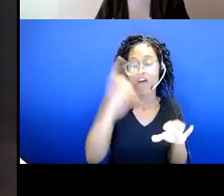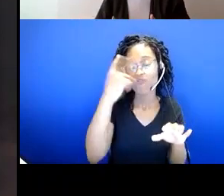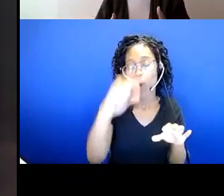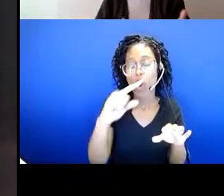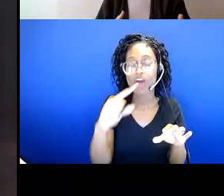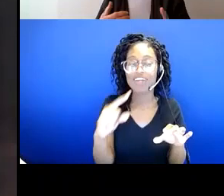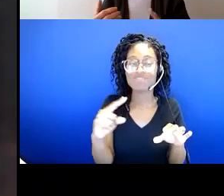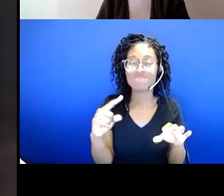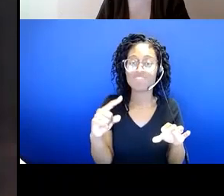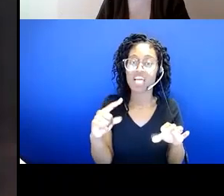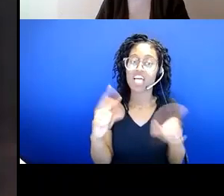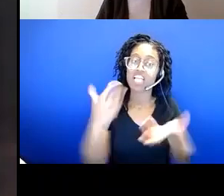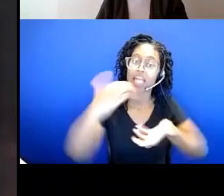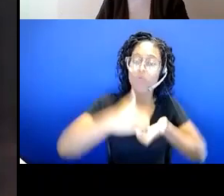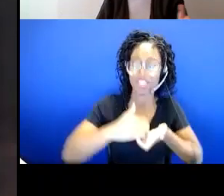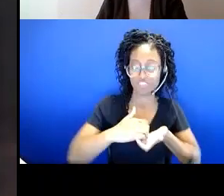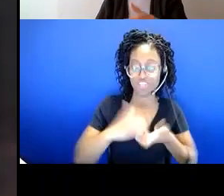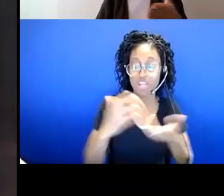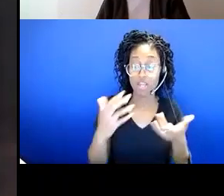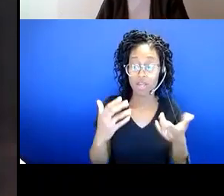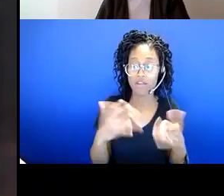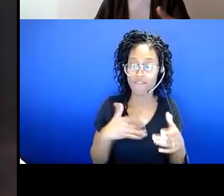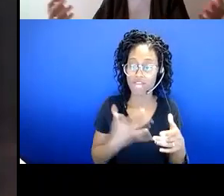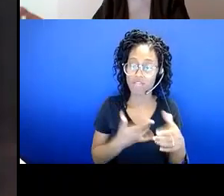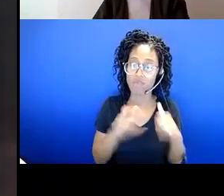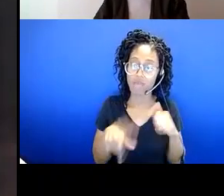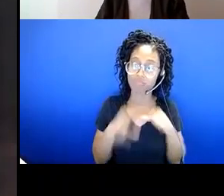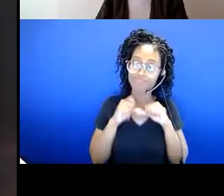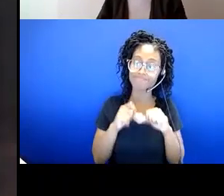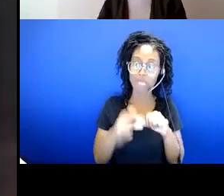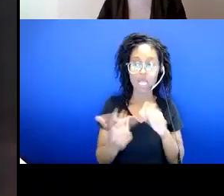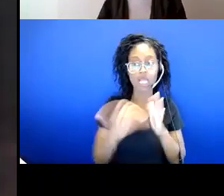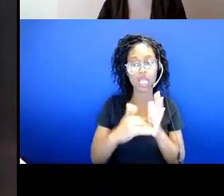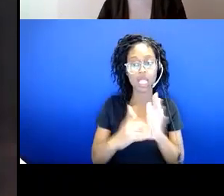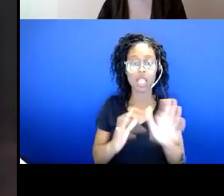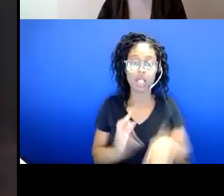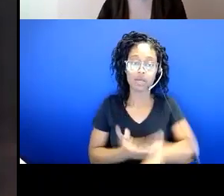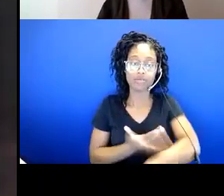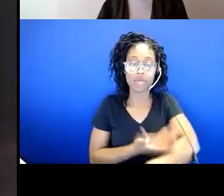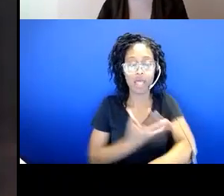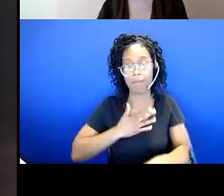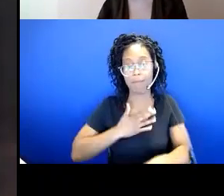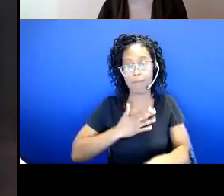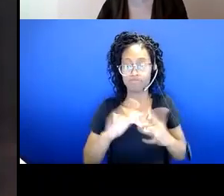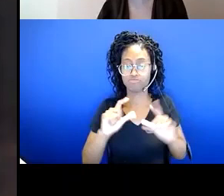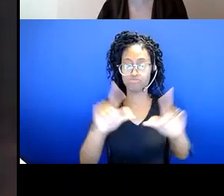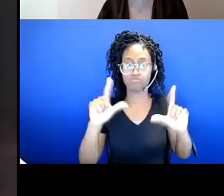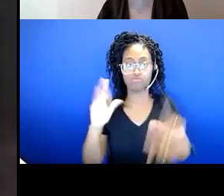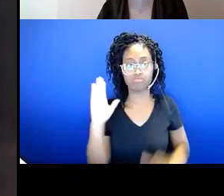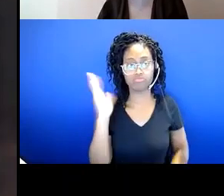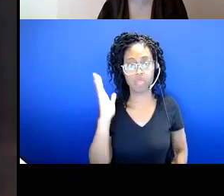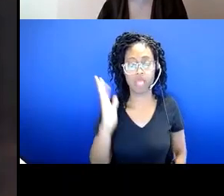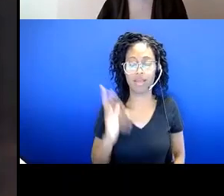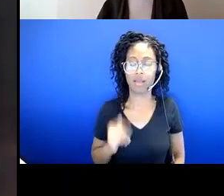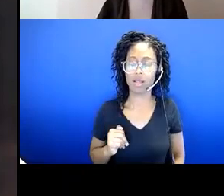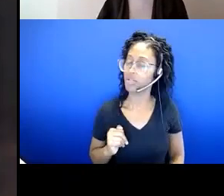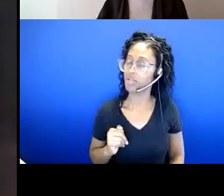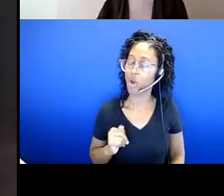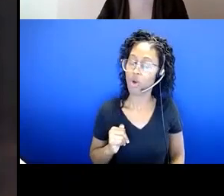that you need to continue this throughout the year, though the presentation itself, the ability to contact